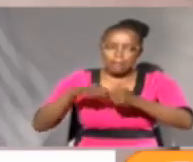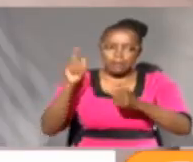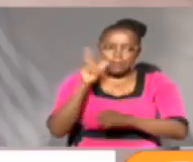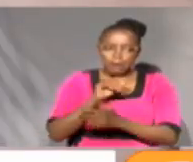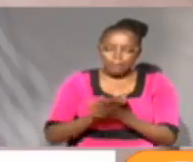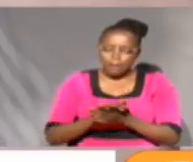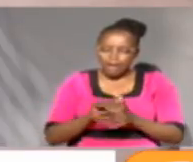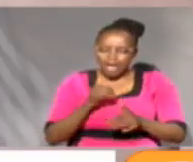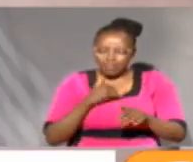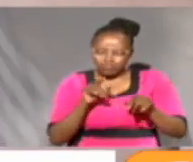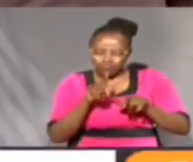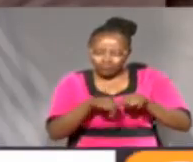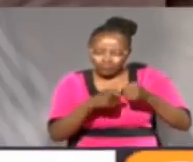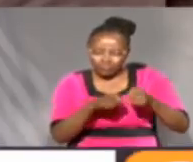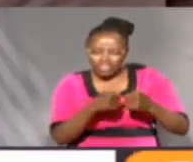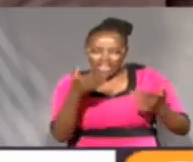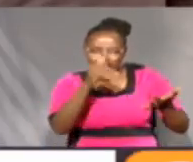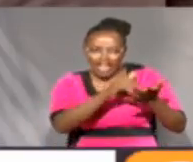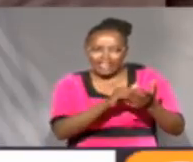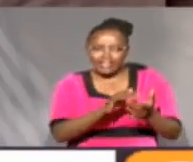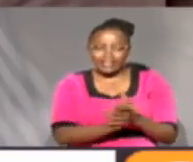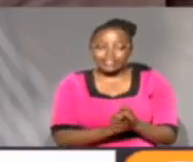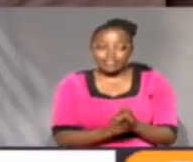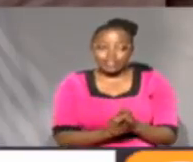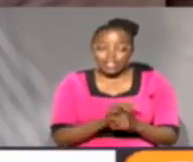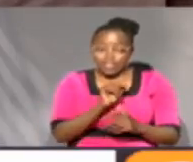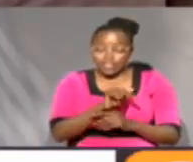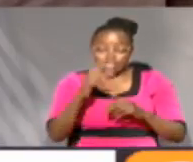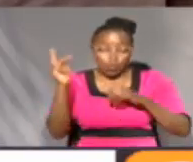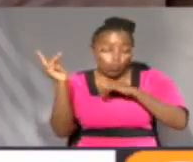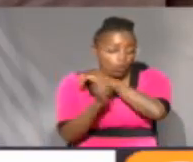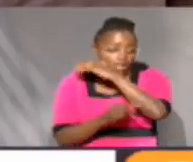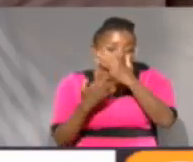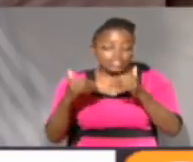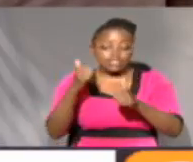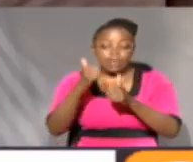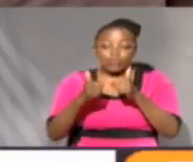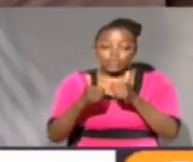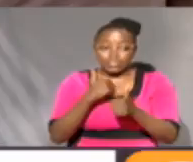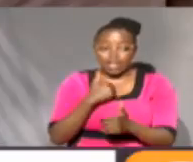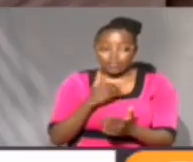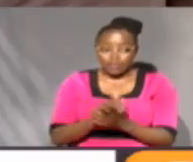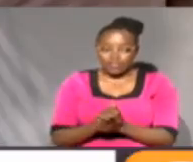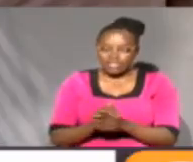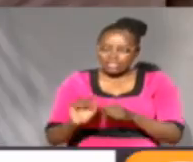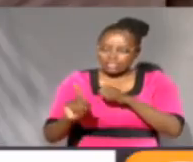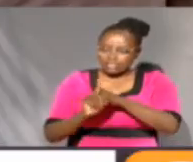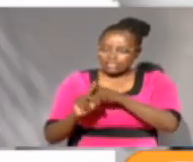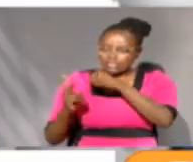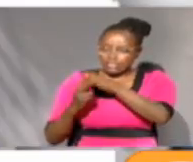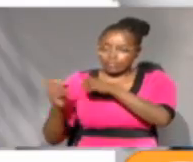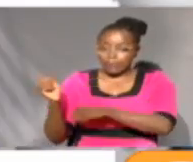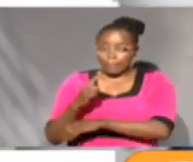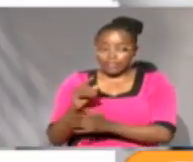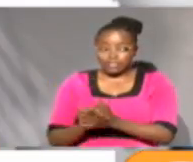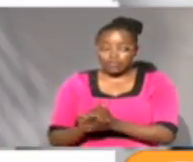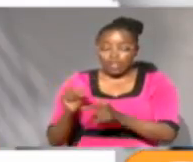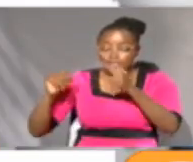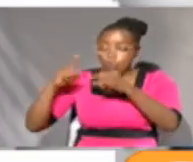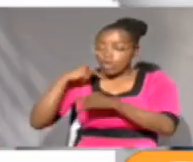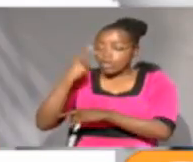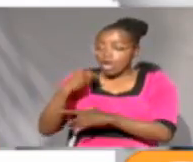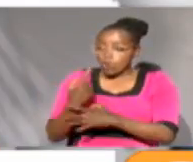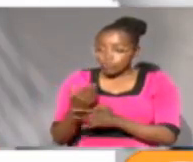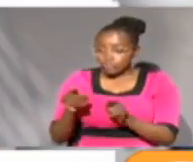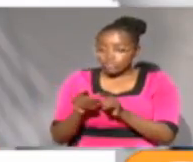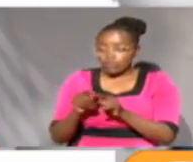my ankle at the same time. This actually, that's the worst injury I've had. Took me 6-7 months. The winger, who has touched